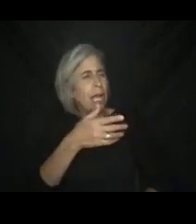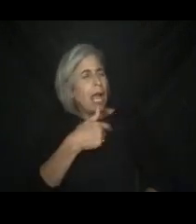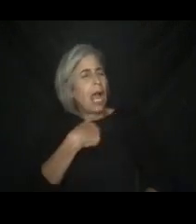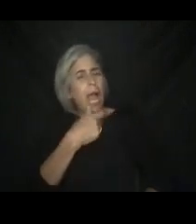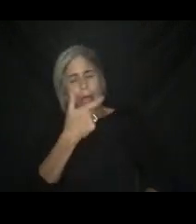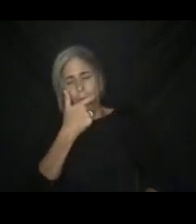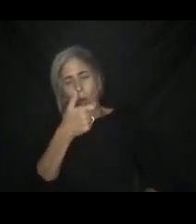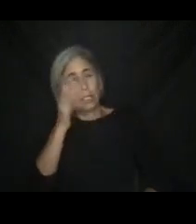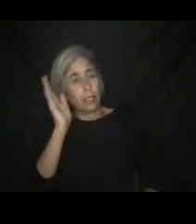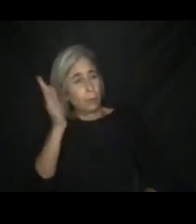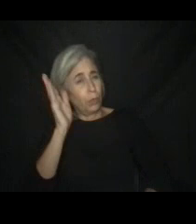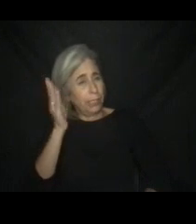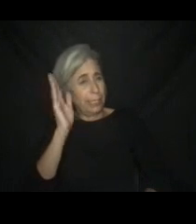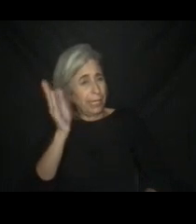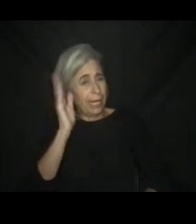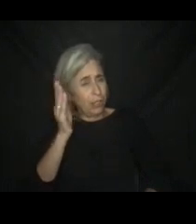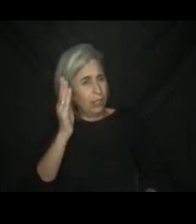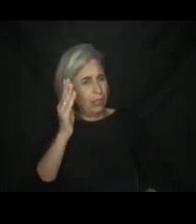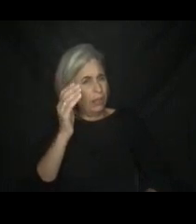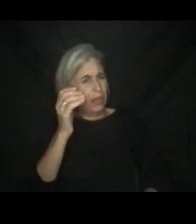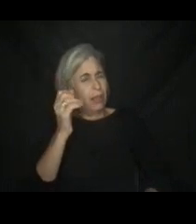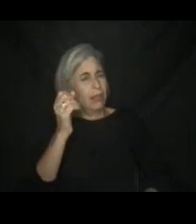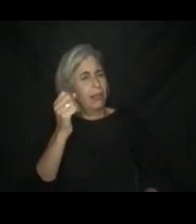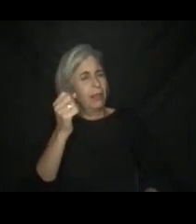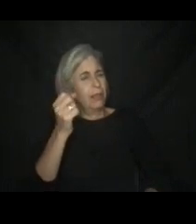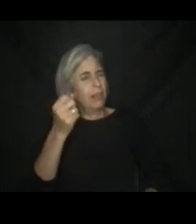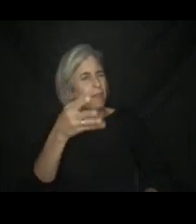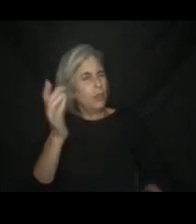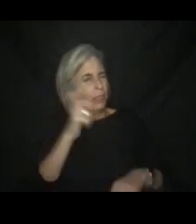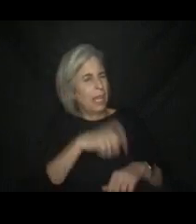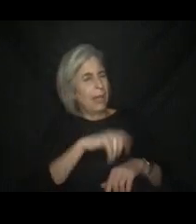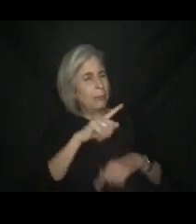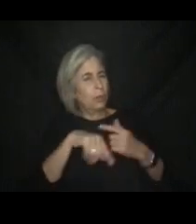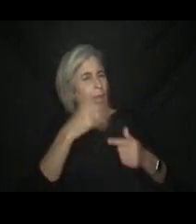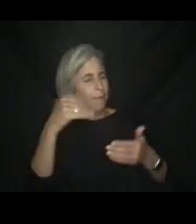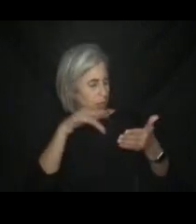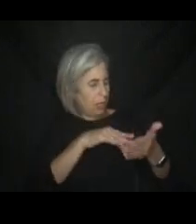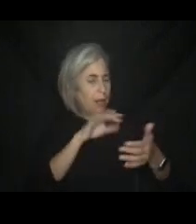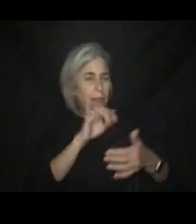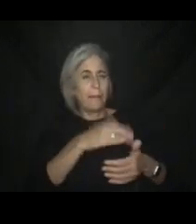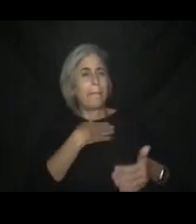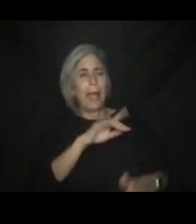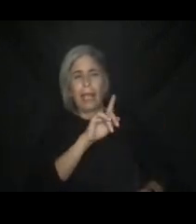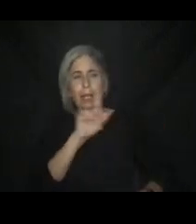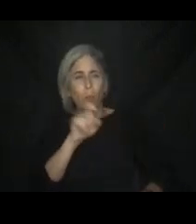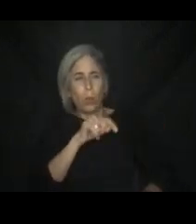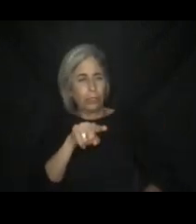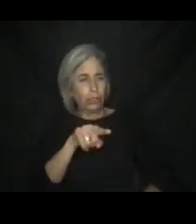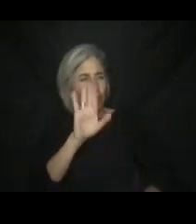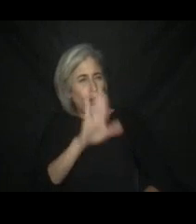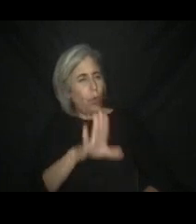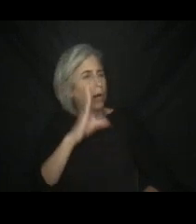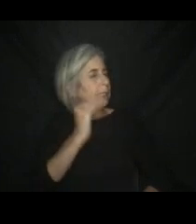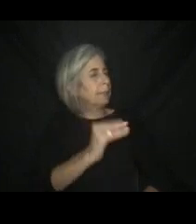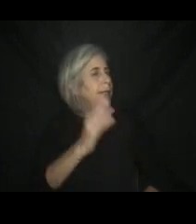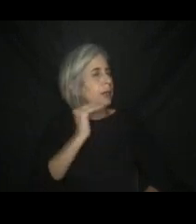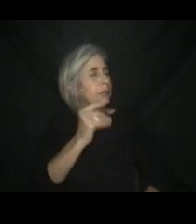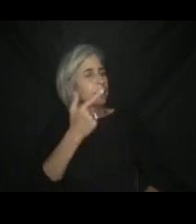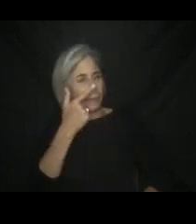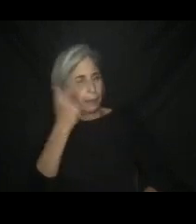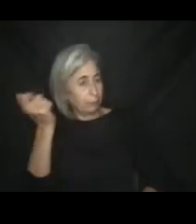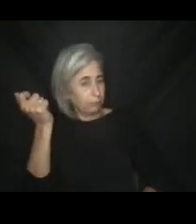the presentations, the last 2, so I have studied it. But my question was, in your experience,